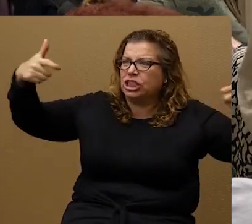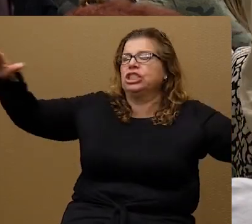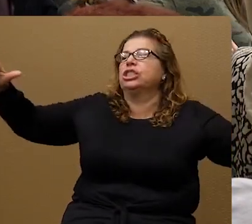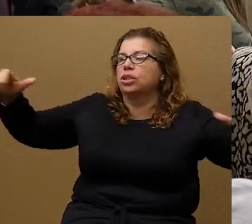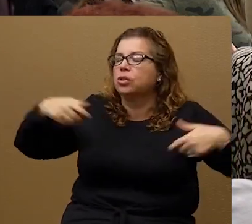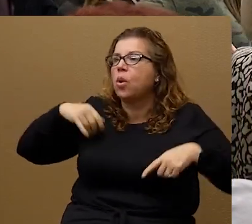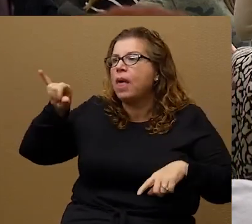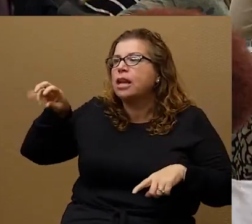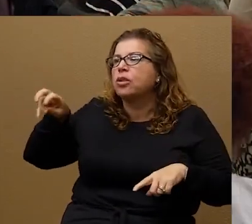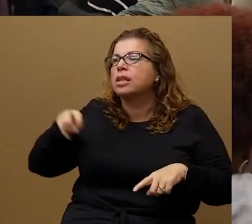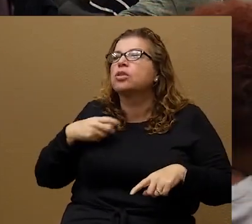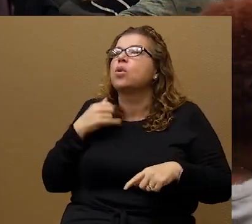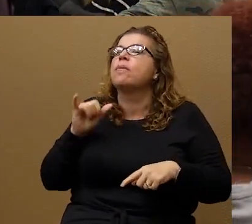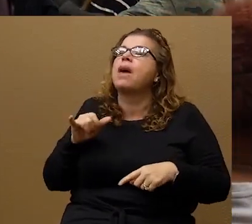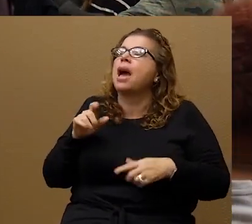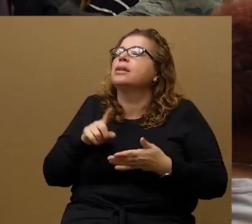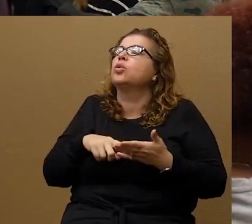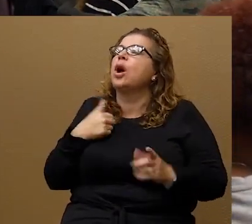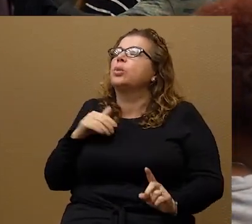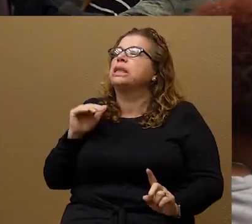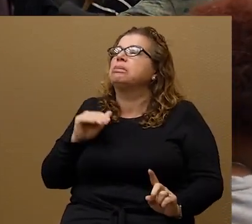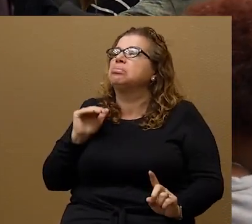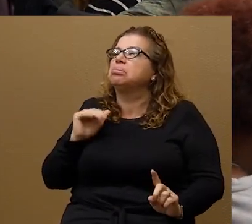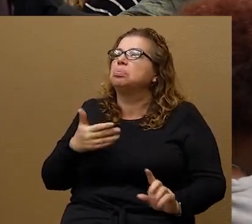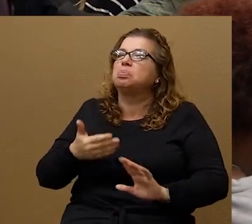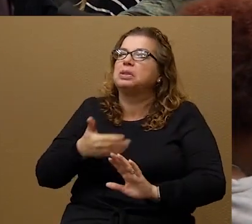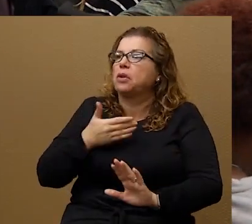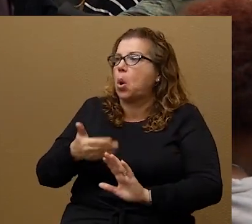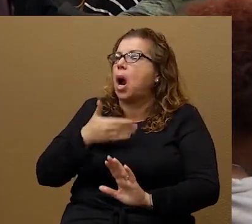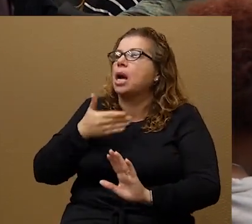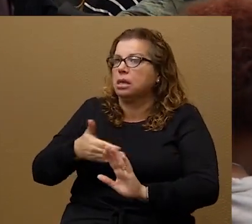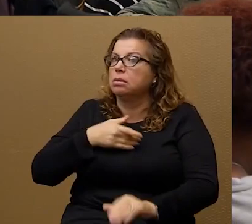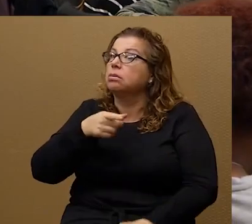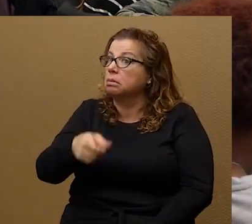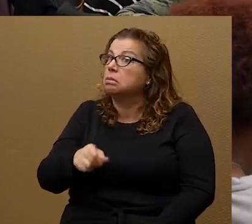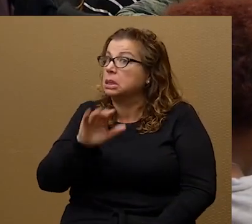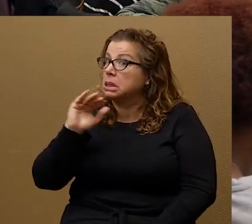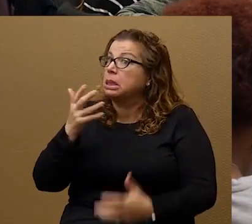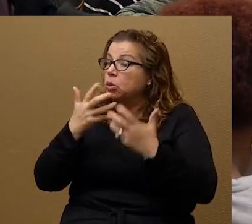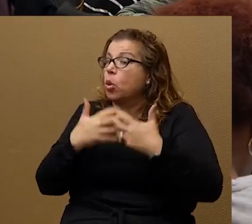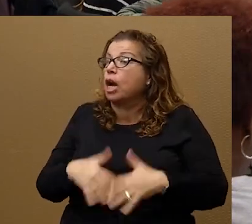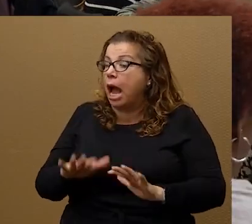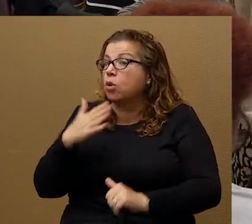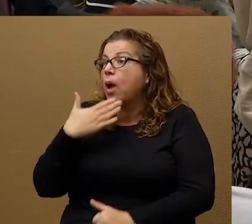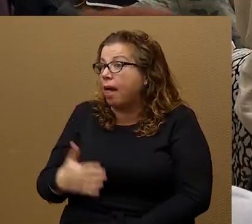yeah, so those are the things we did for him. That's awesome. But it worked out really well. That's perfect. Yeah.